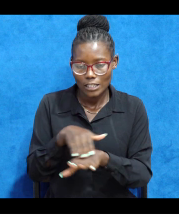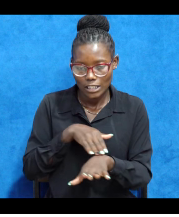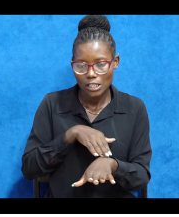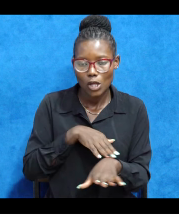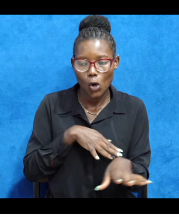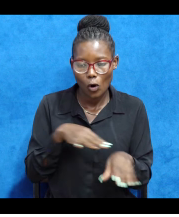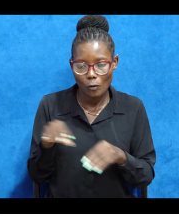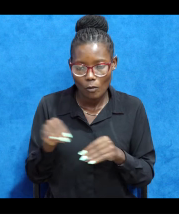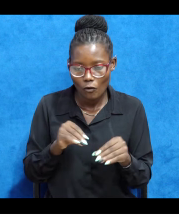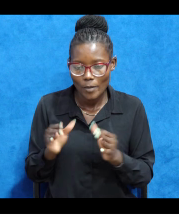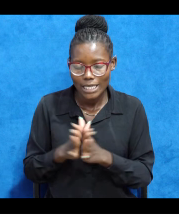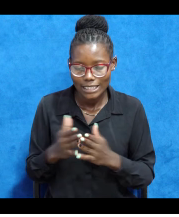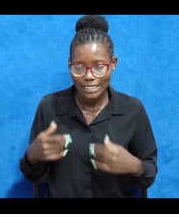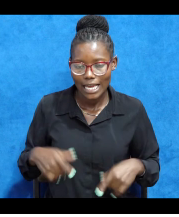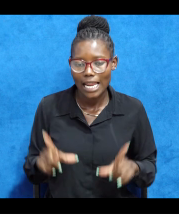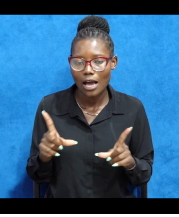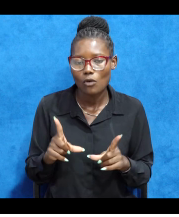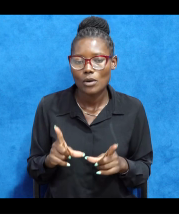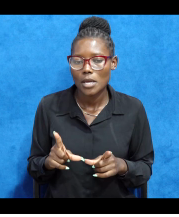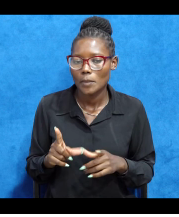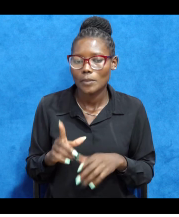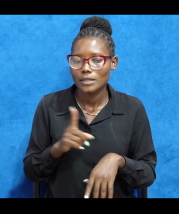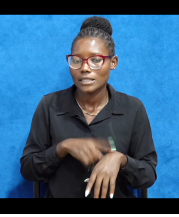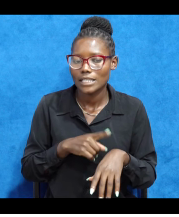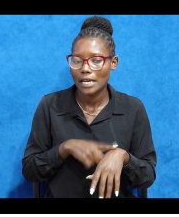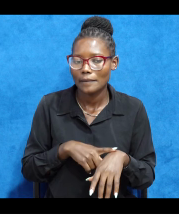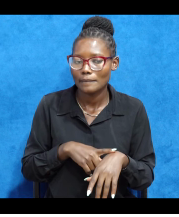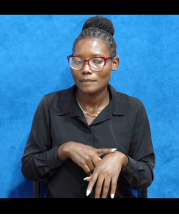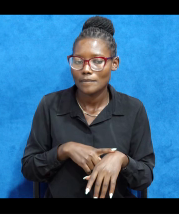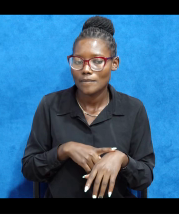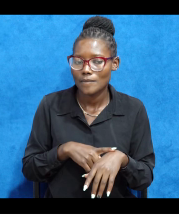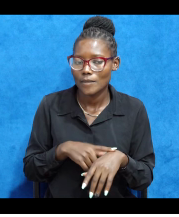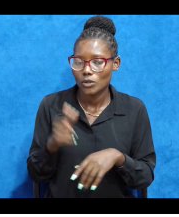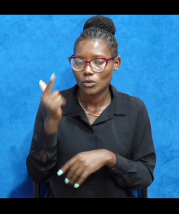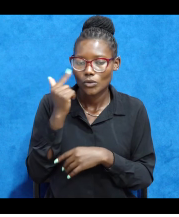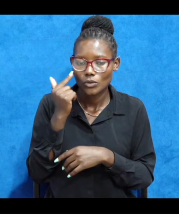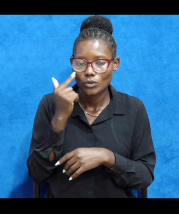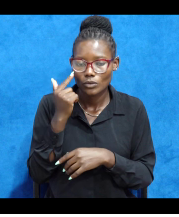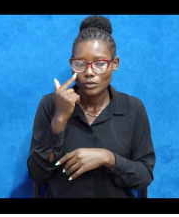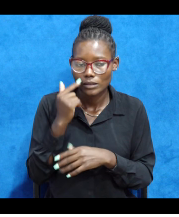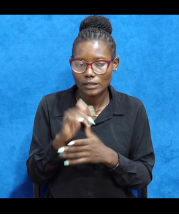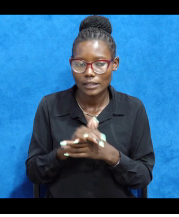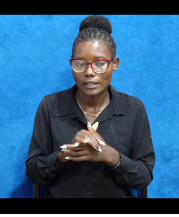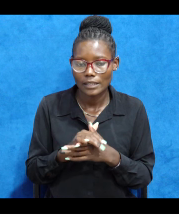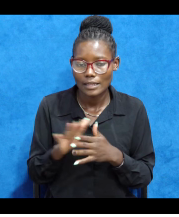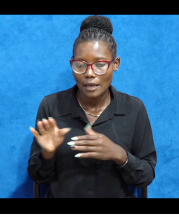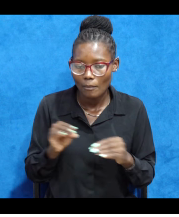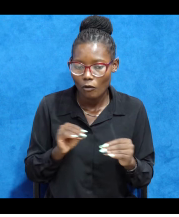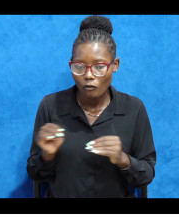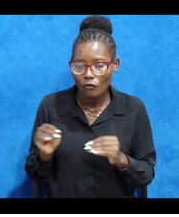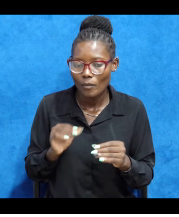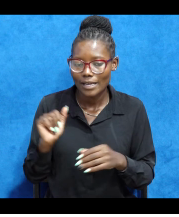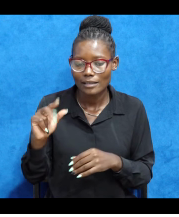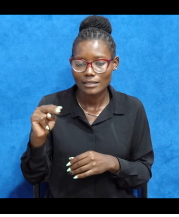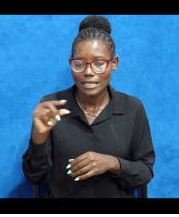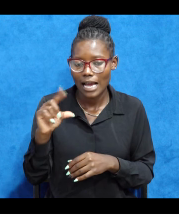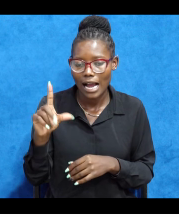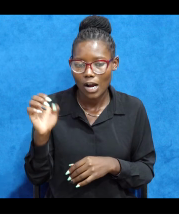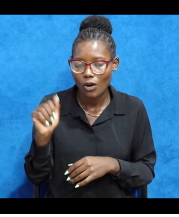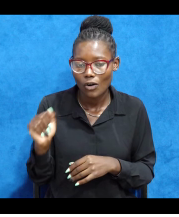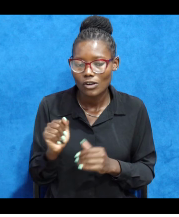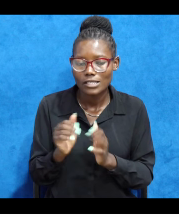push, it's going to allow him to emphasize the driving or acceleration mechanics. And it's going to kind of slow him down. It's going to slow the